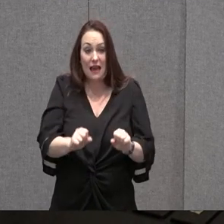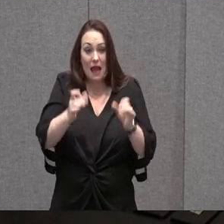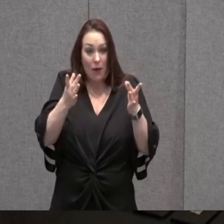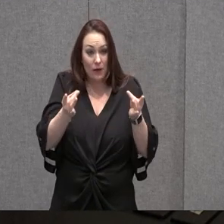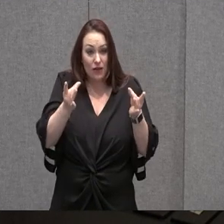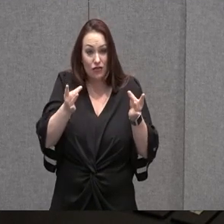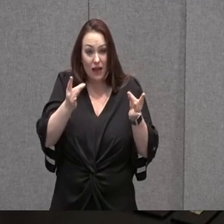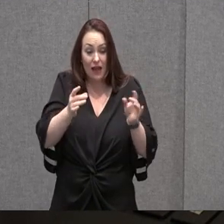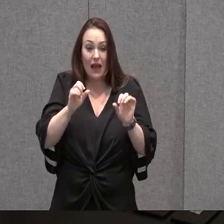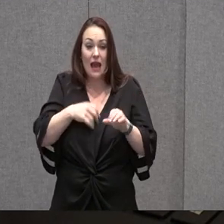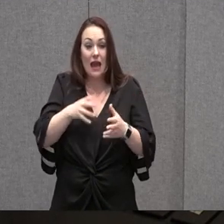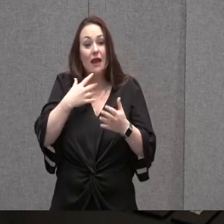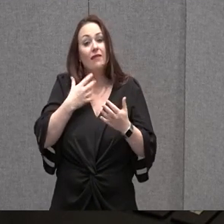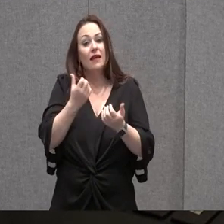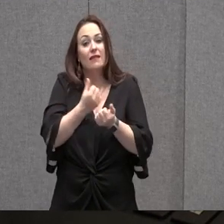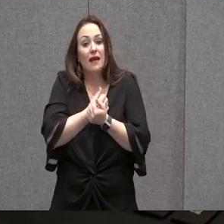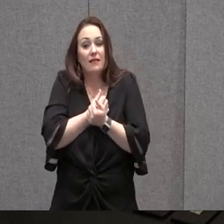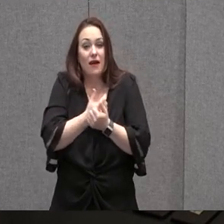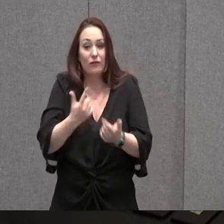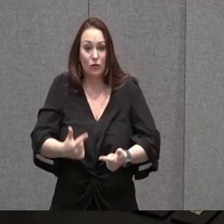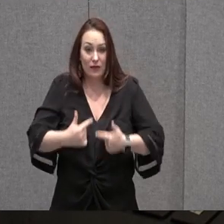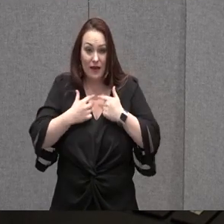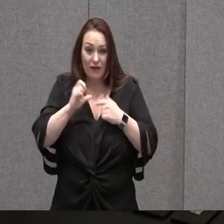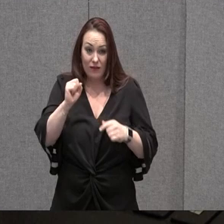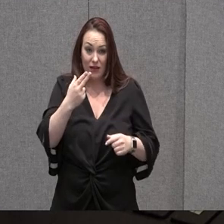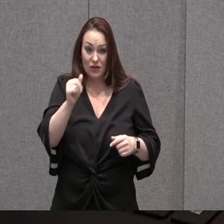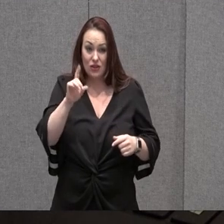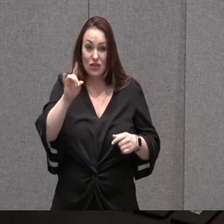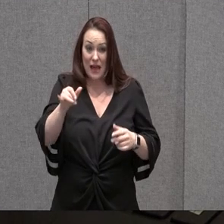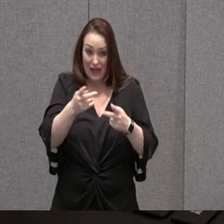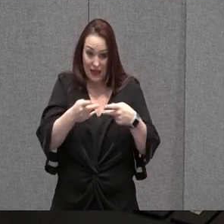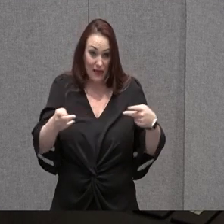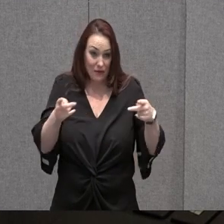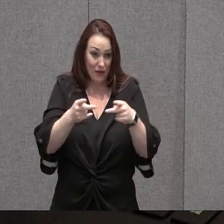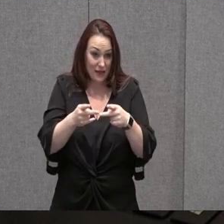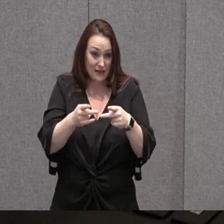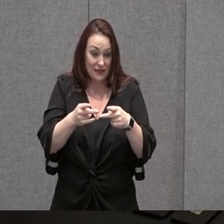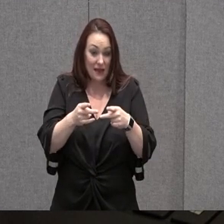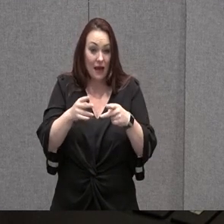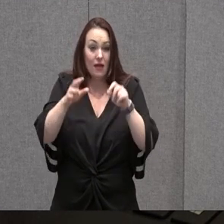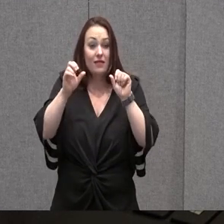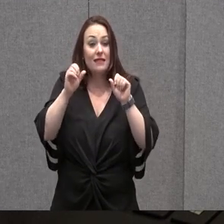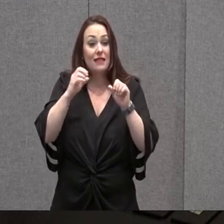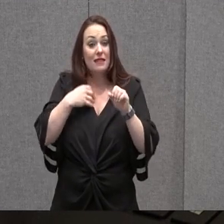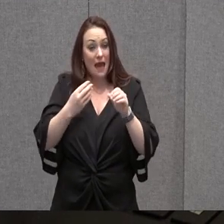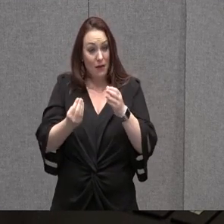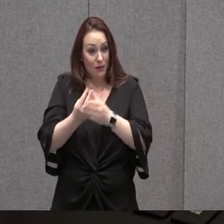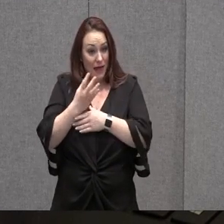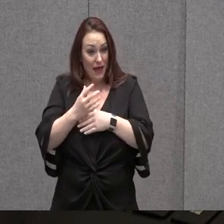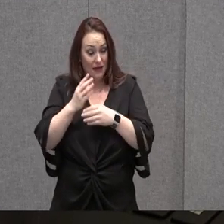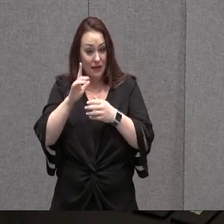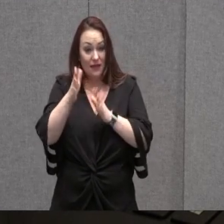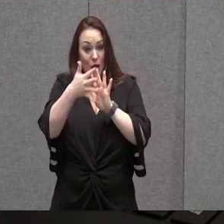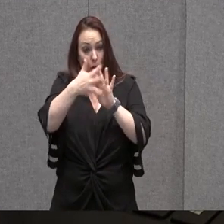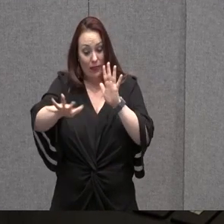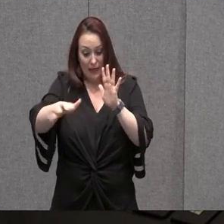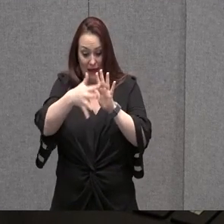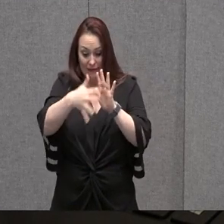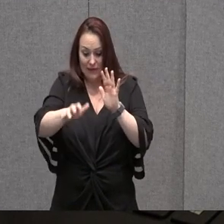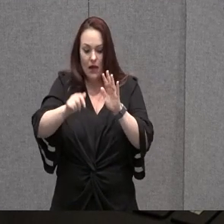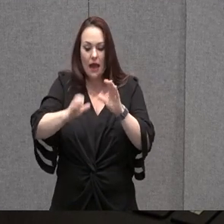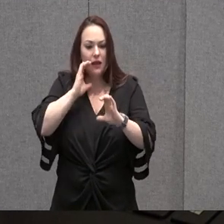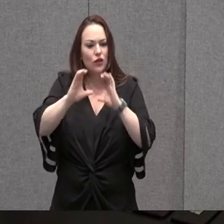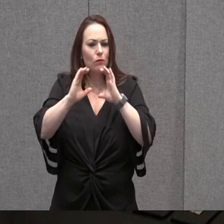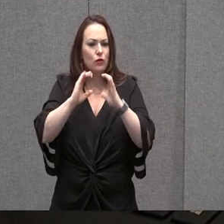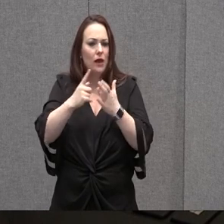in a shady spot. Apparently, a plant's leaves can communicate to us what they're needing. We also